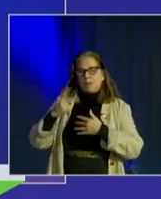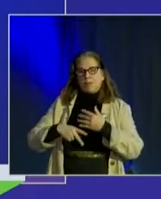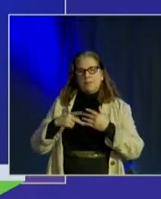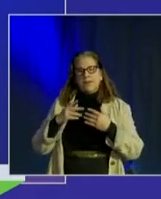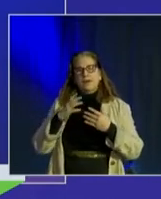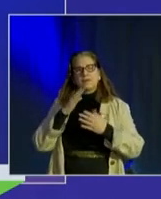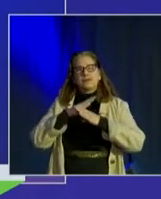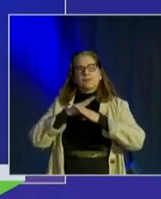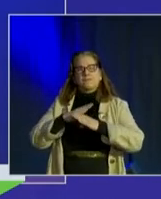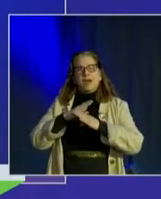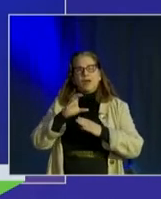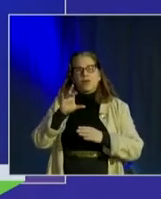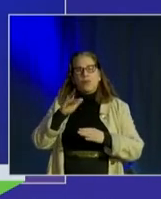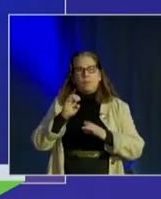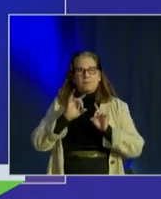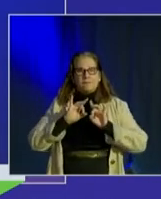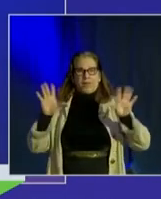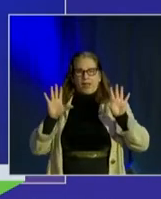people who